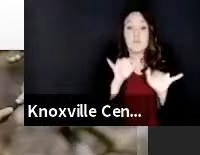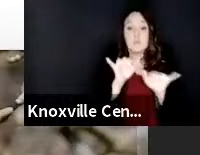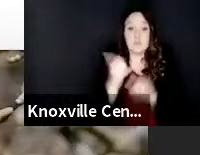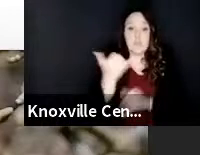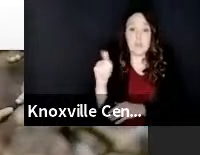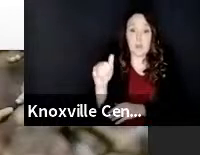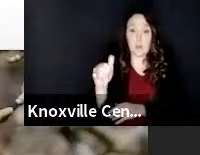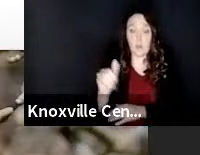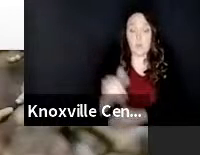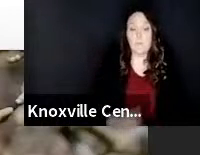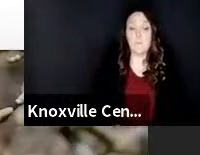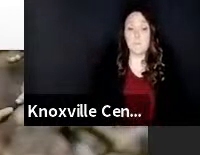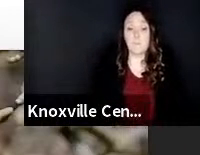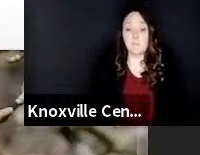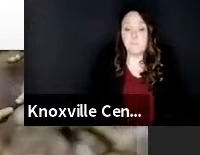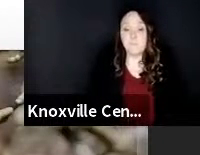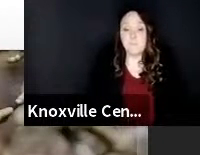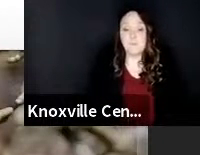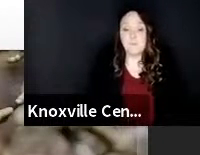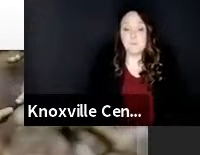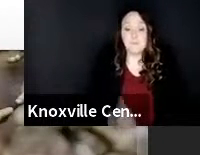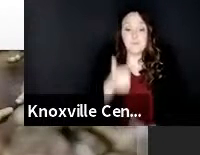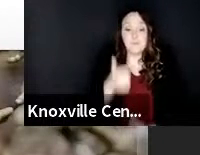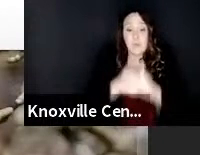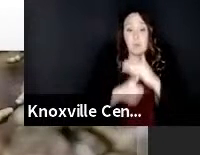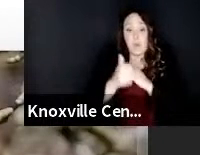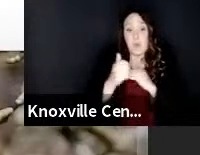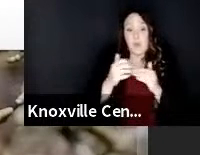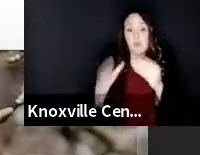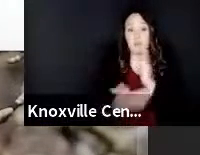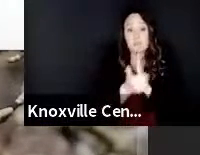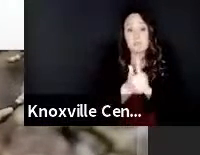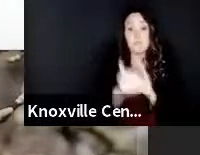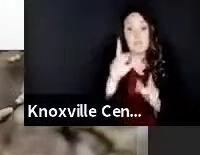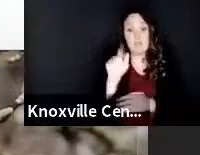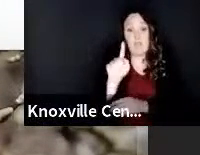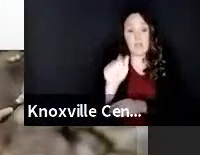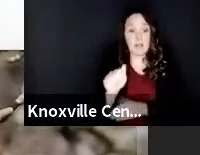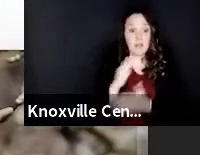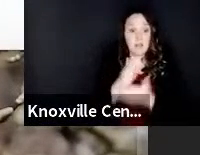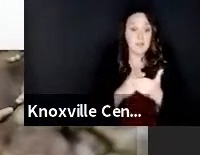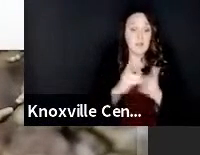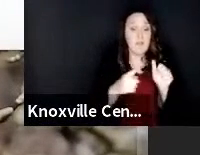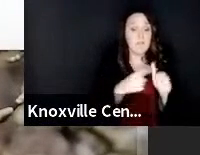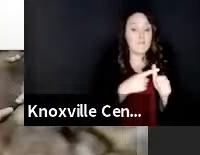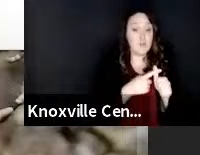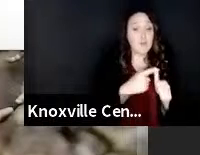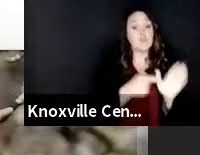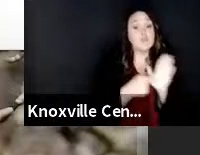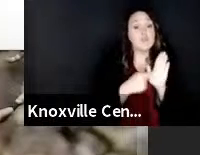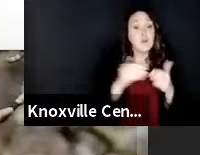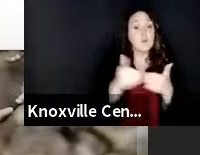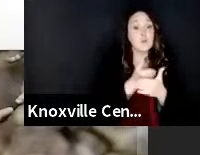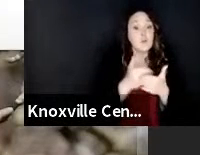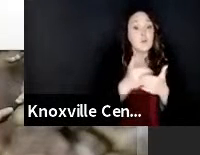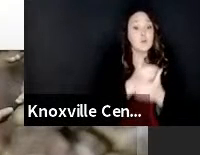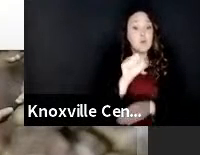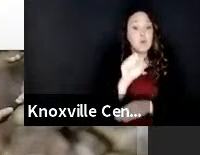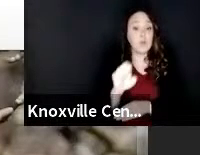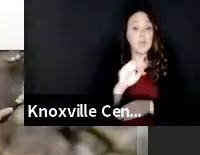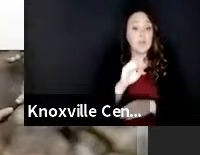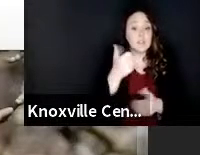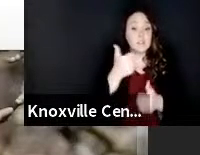yellow. And then under our supplemental data section, the first chart shows new daily COVID cases per